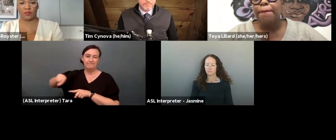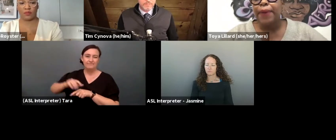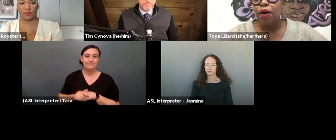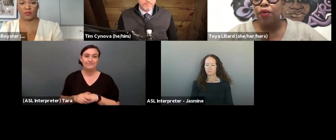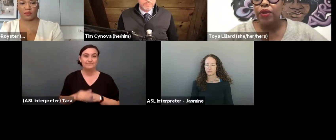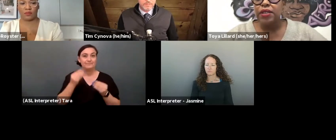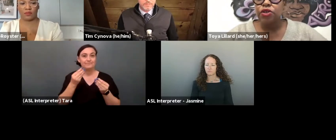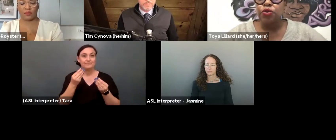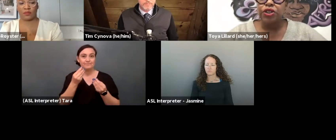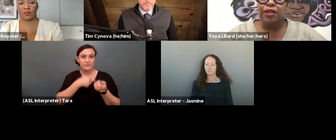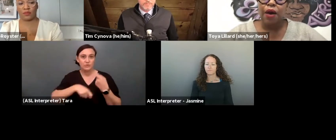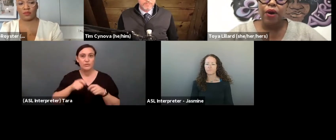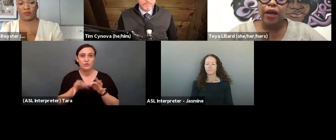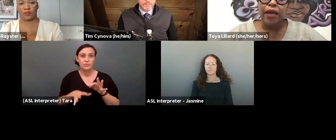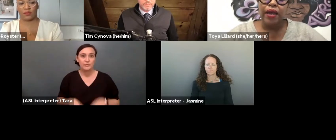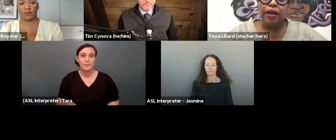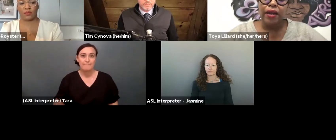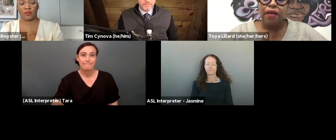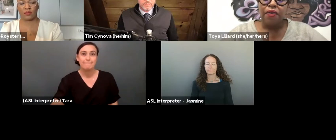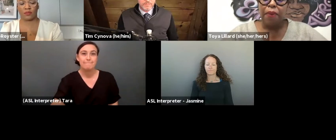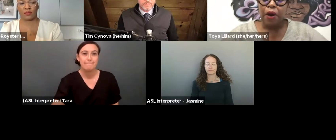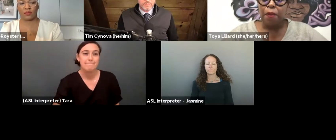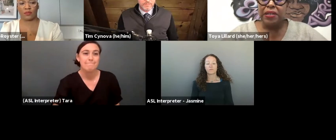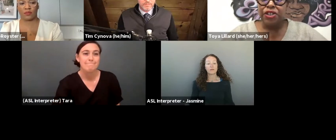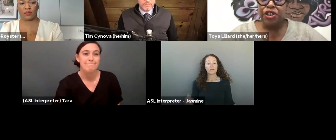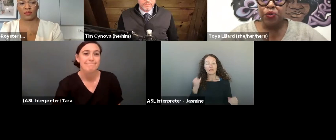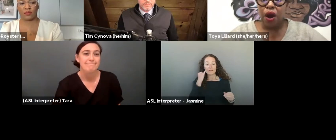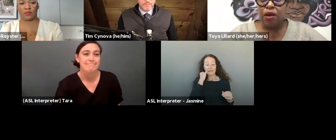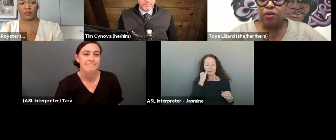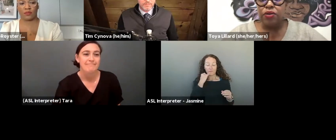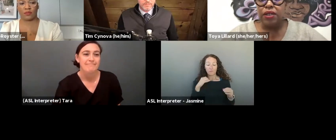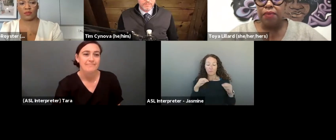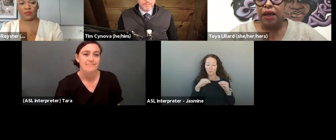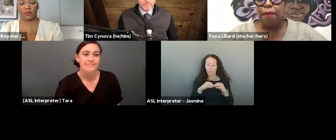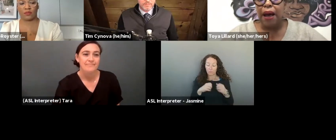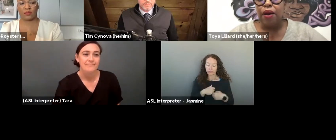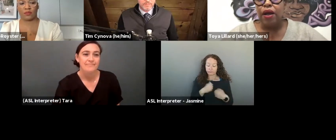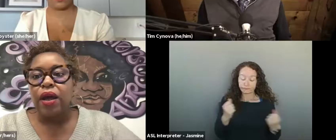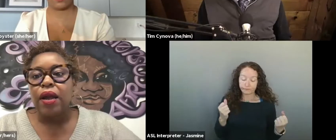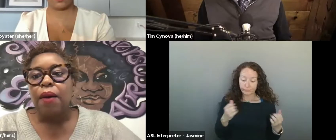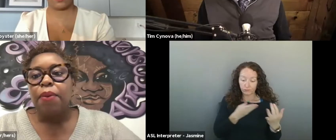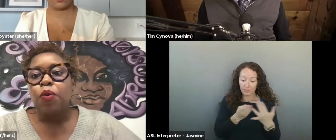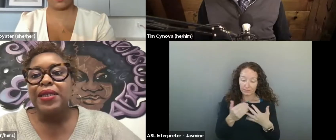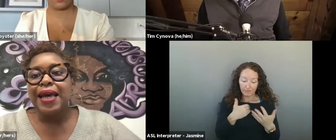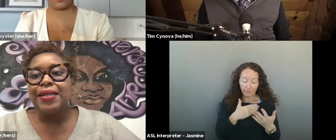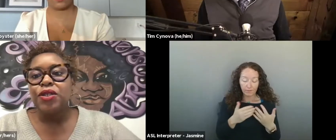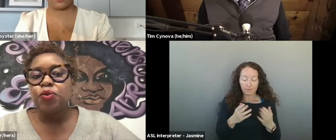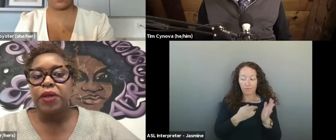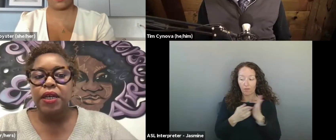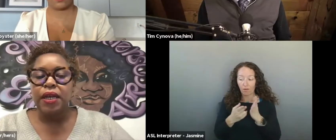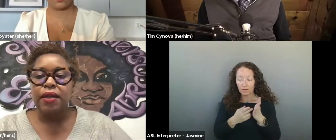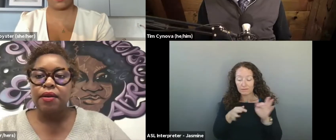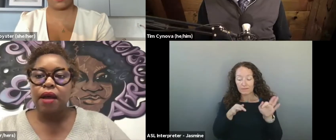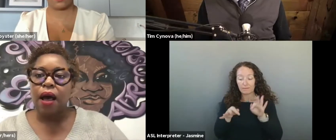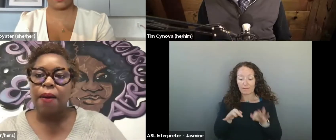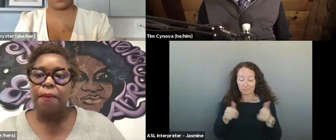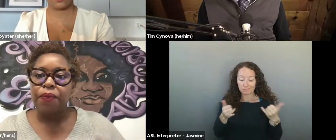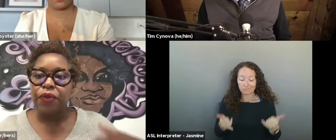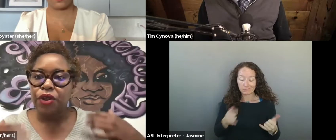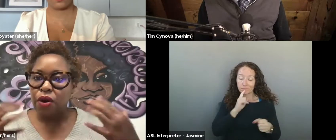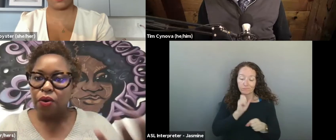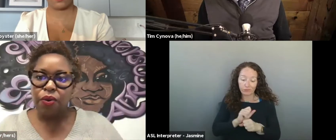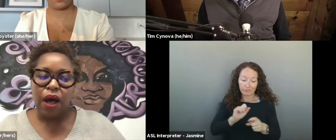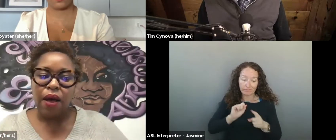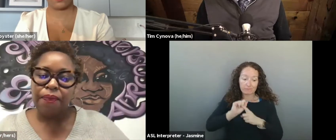are about the situation that we're in, the better positioned we are to do something about it. But we tend to be in,